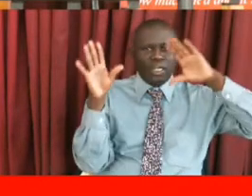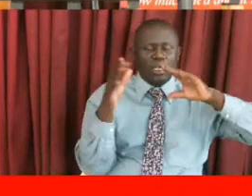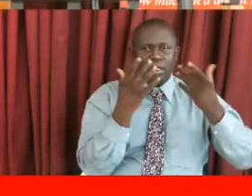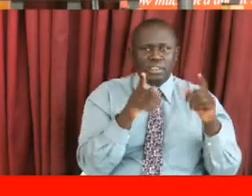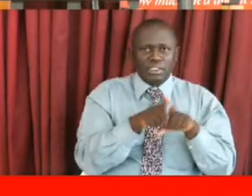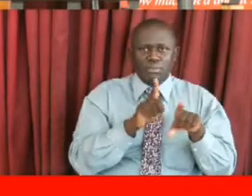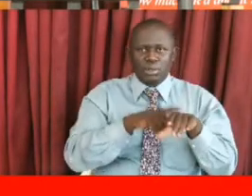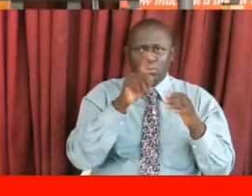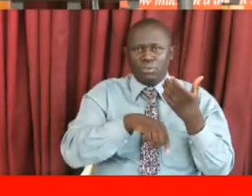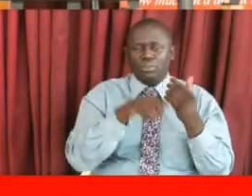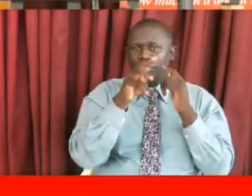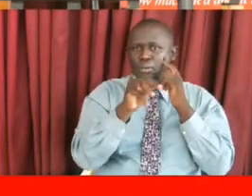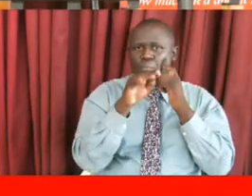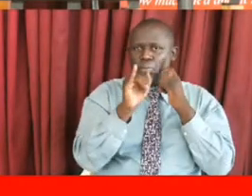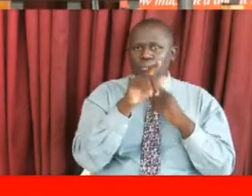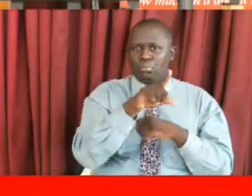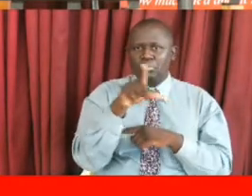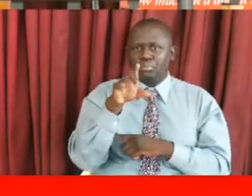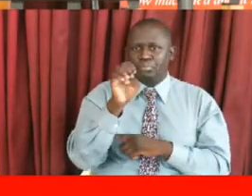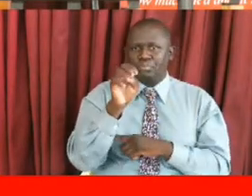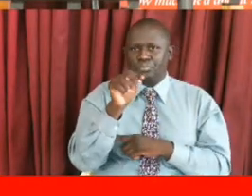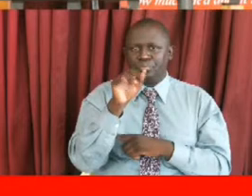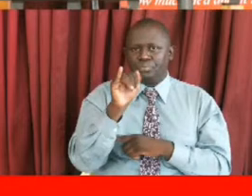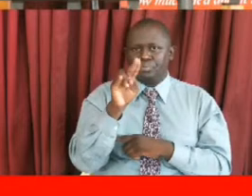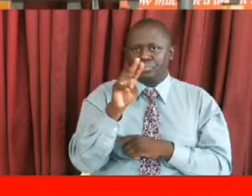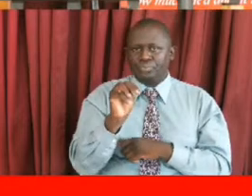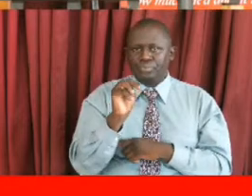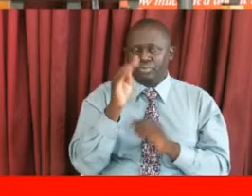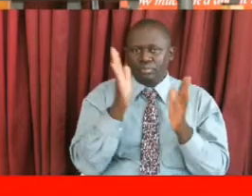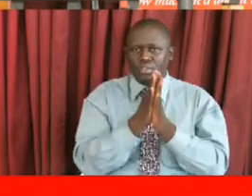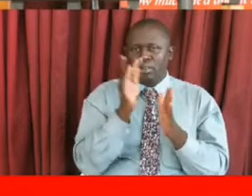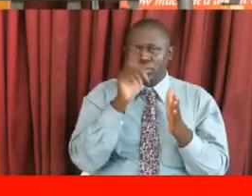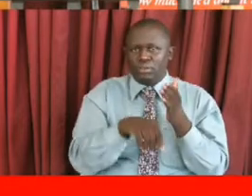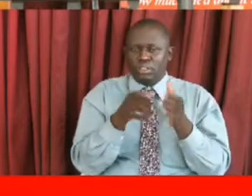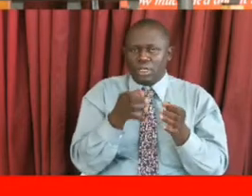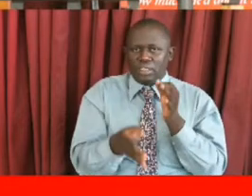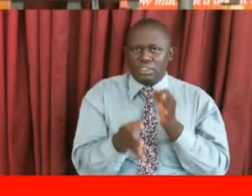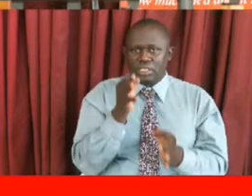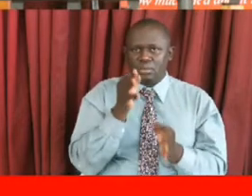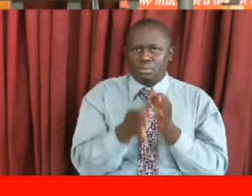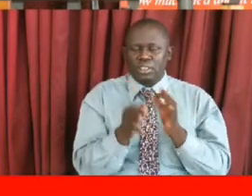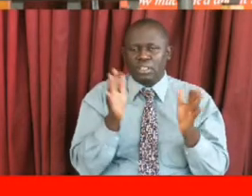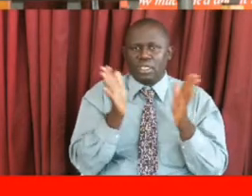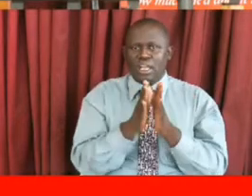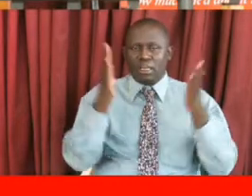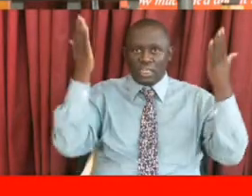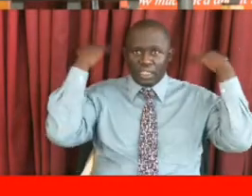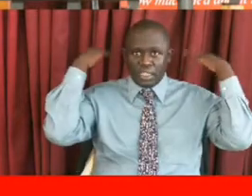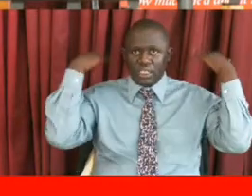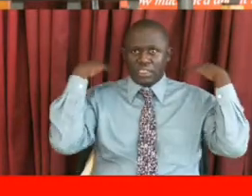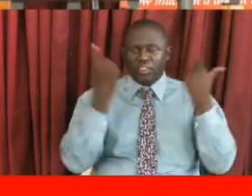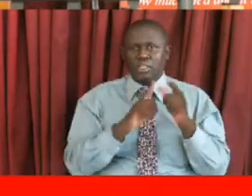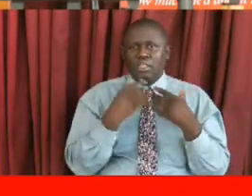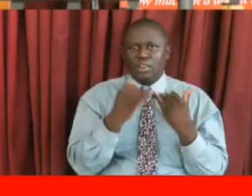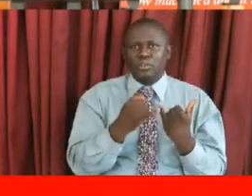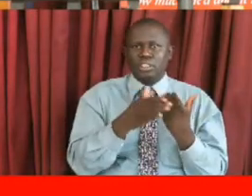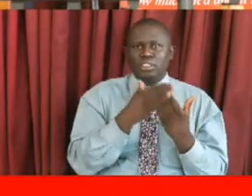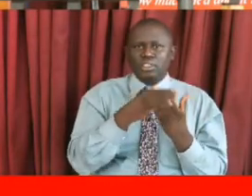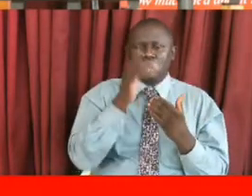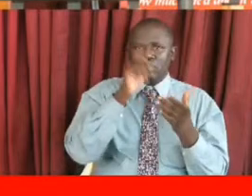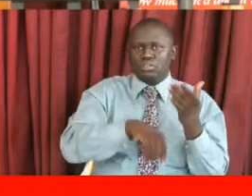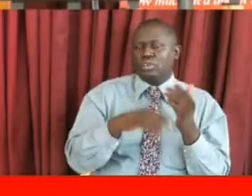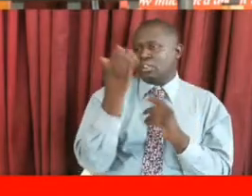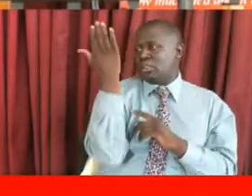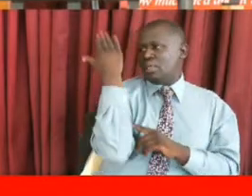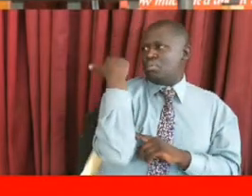millenum judgment and Eternity so he takes care of the past and he takes care